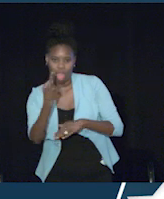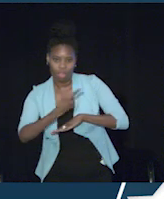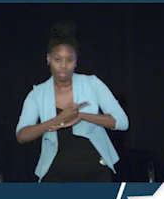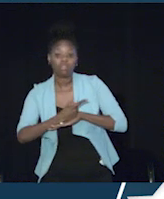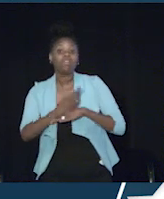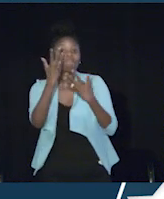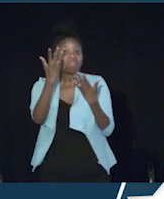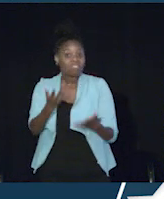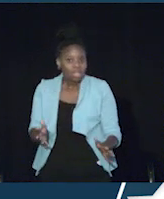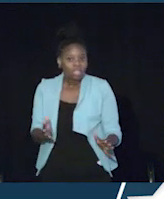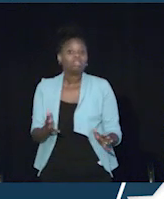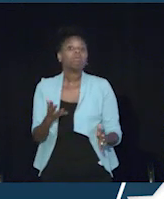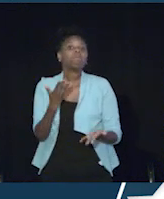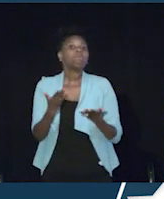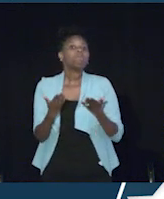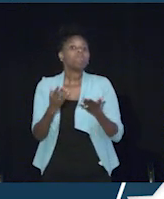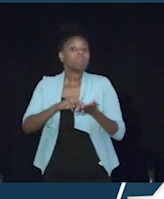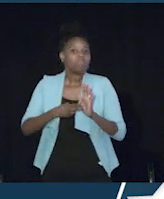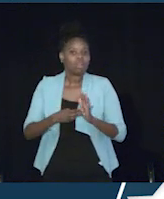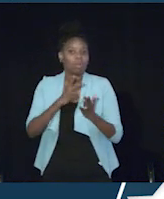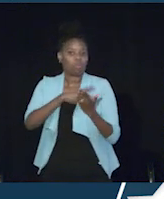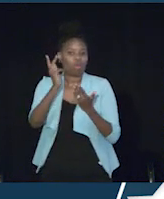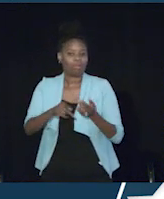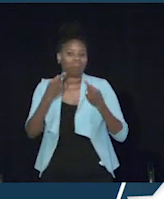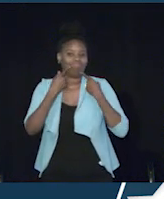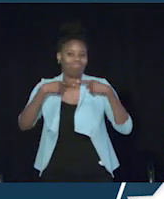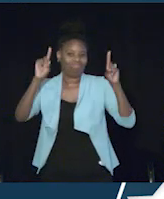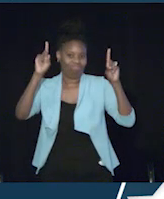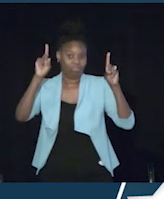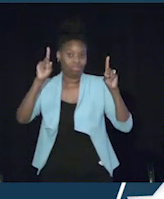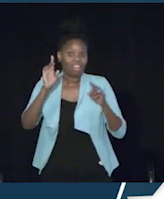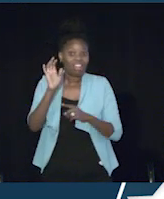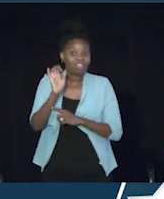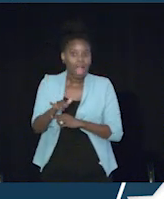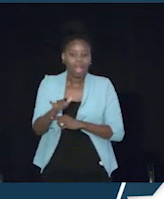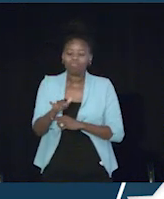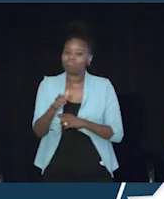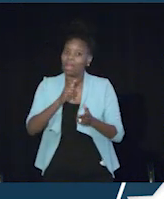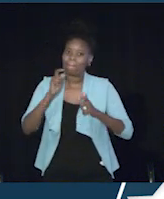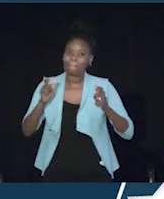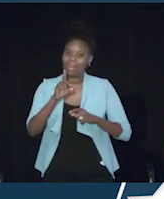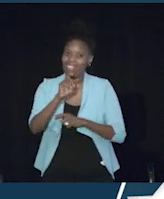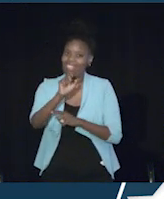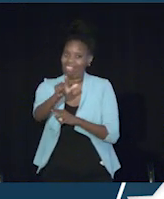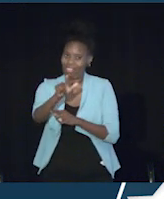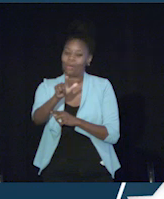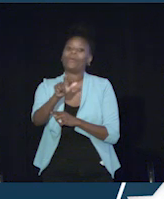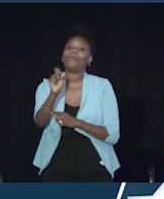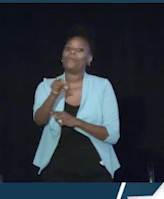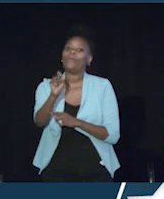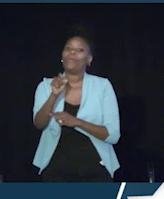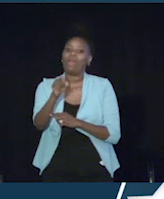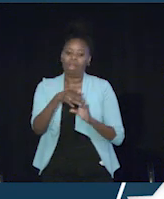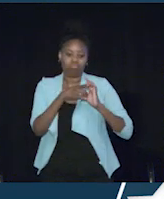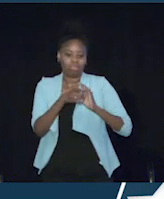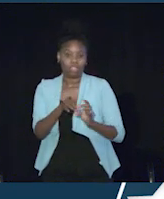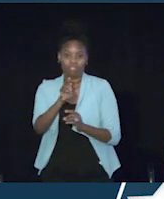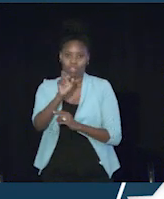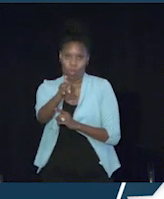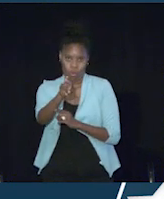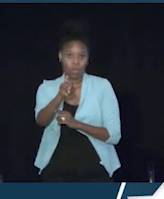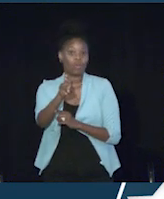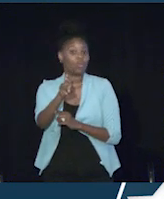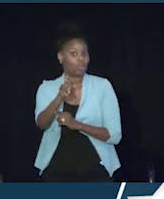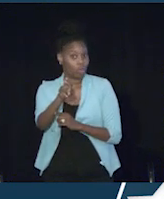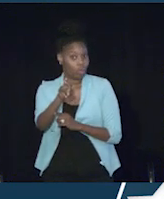successfully. This is a milestone and a celebration in your journey with VR, and you can always